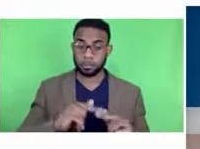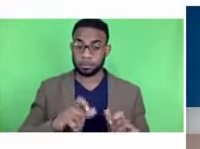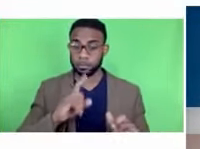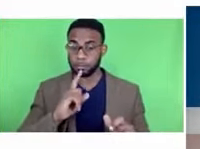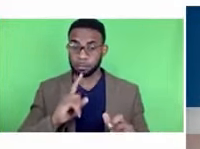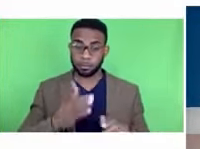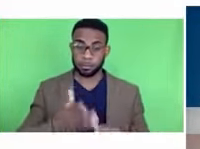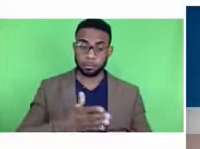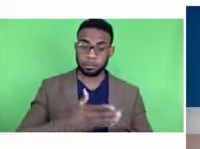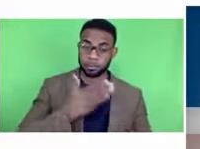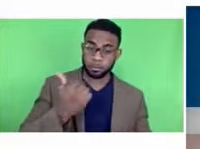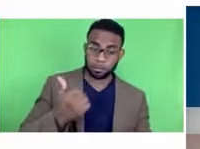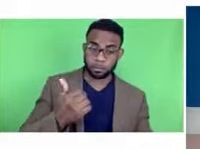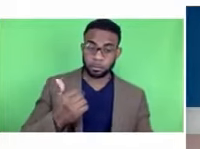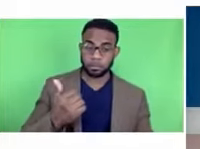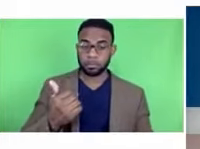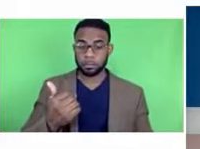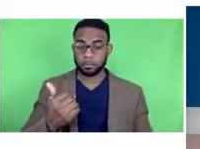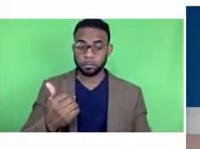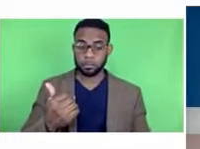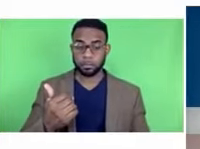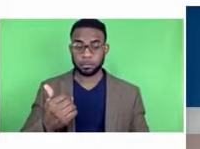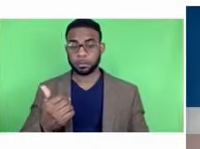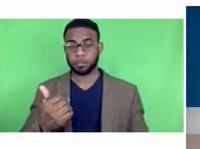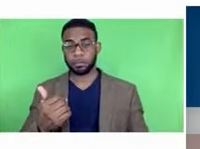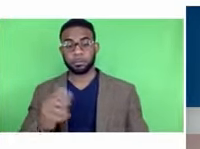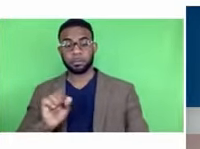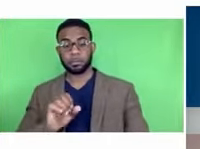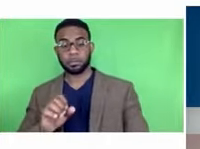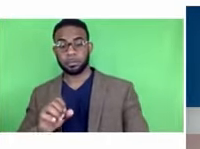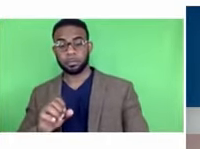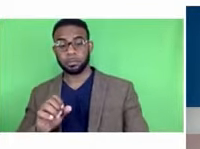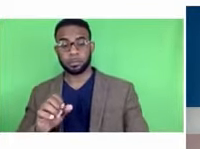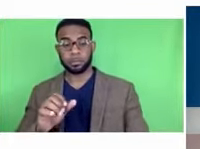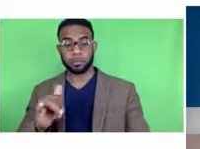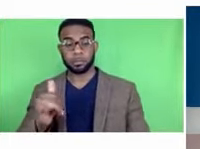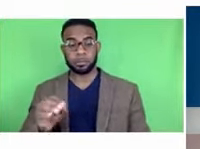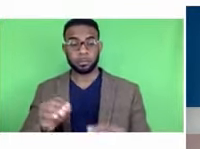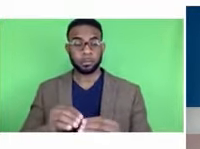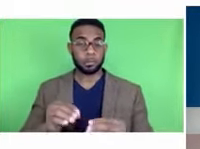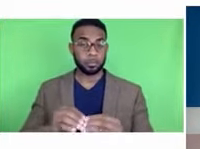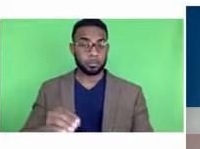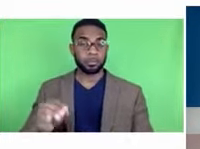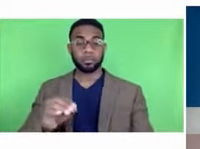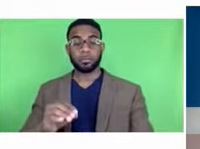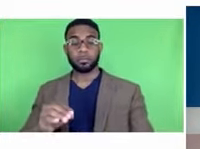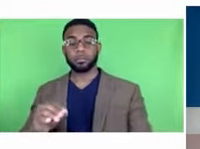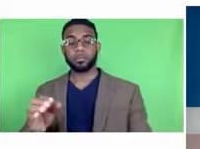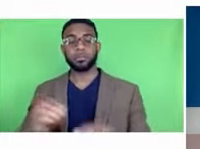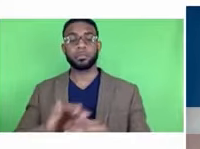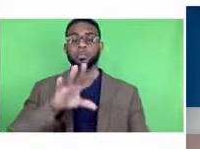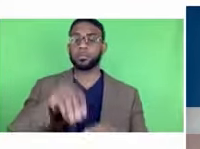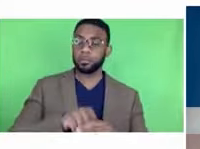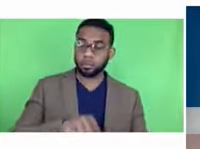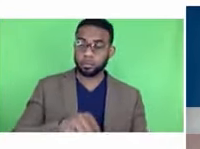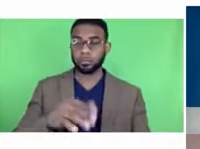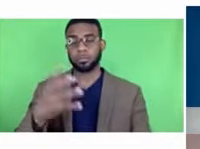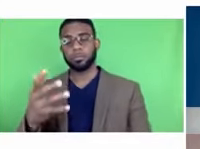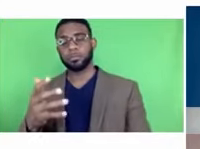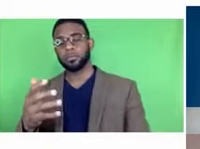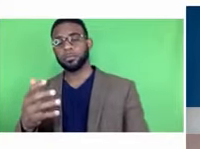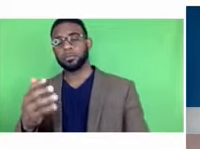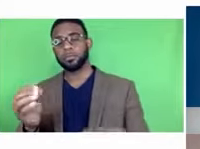better with the work industry. Employers are becoming more, you know, more inclusive. They're